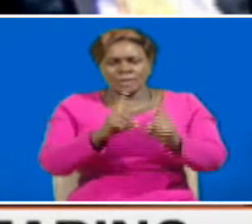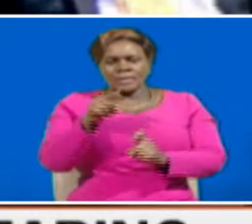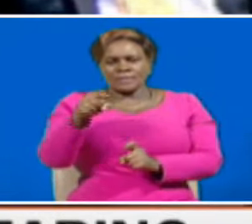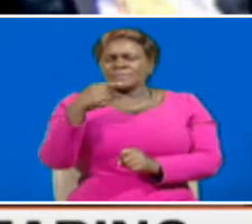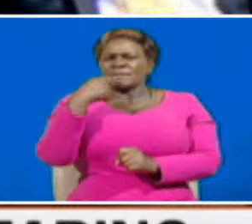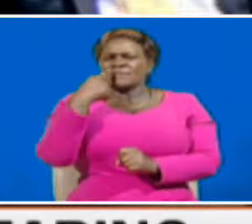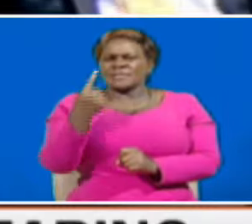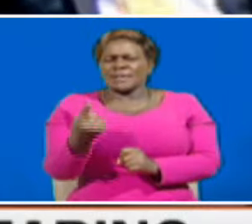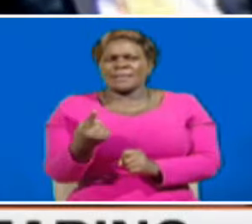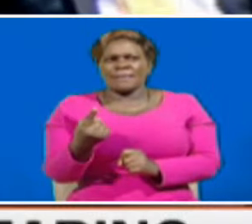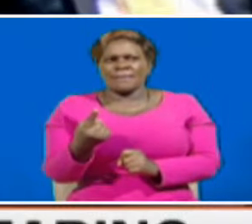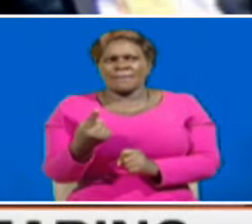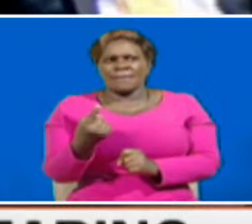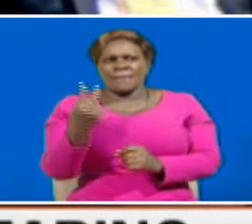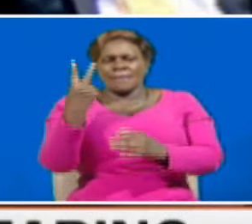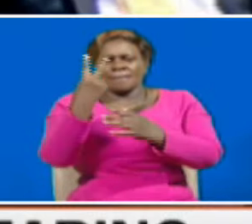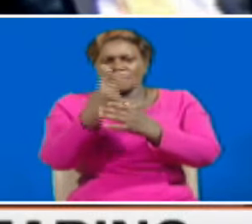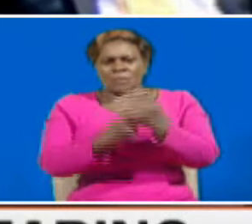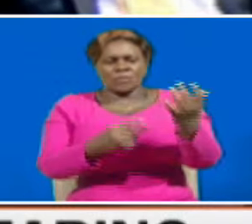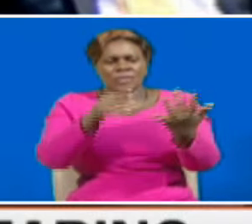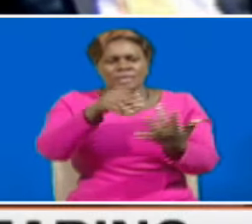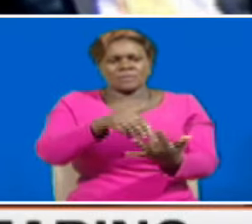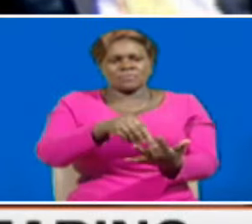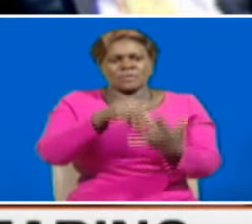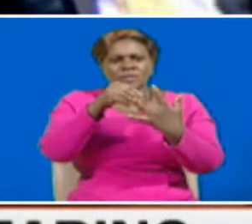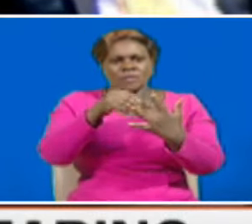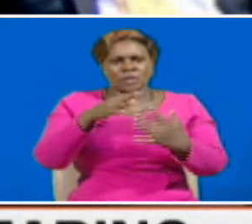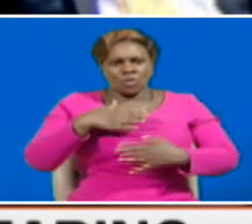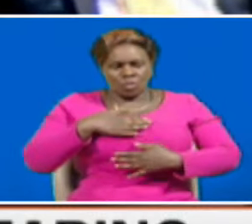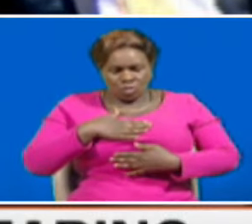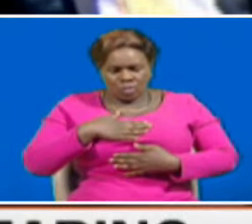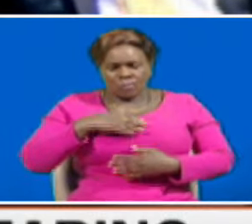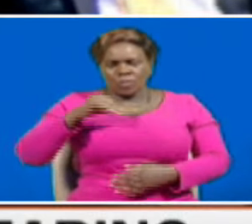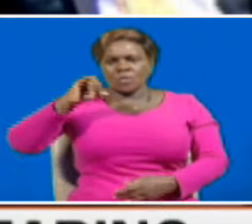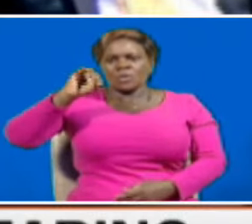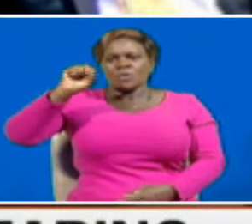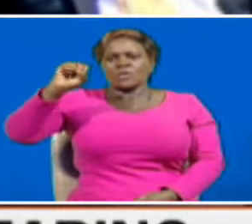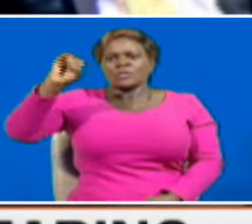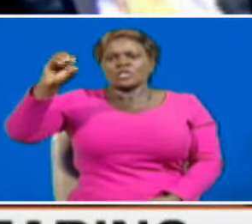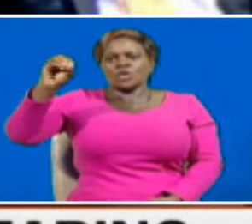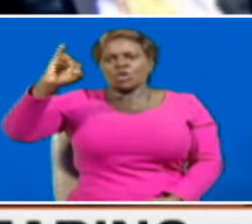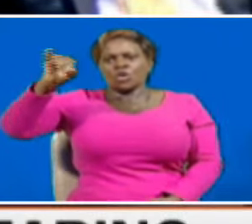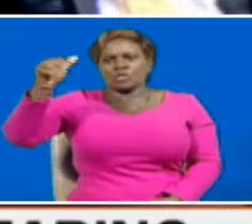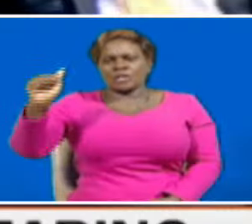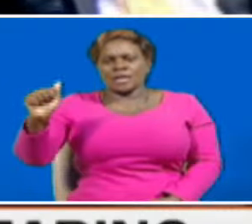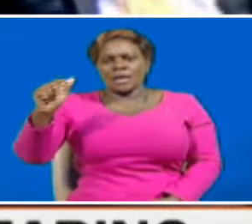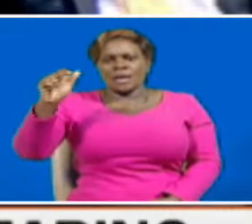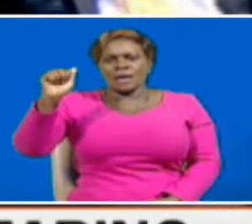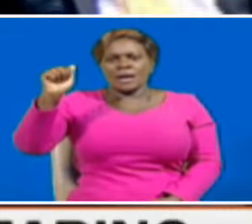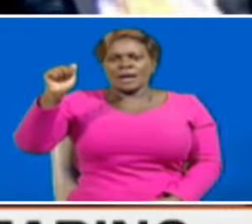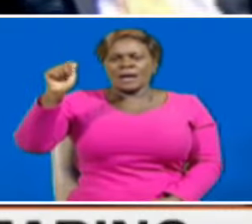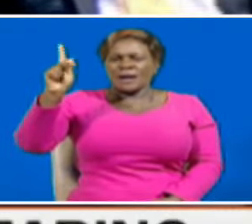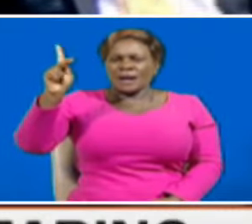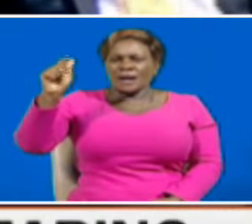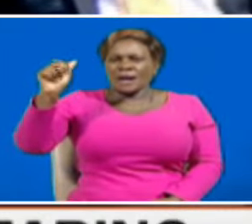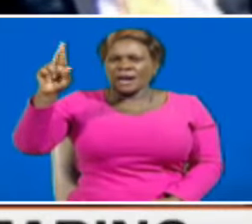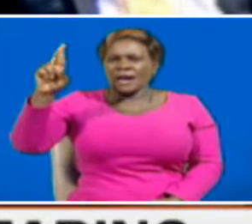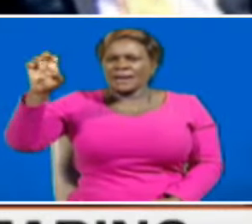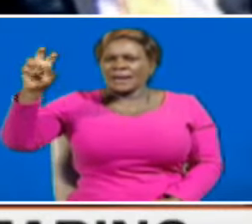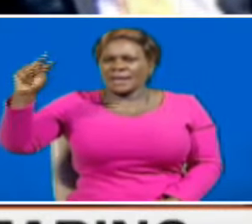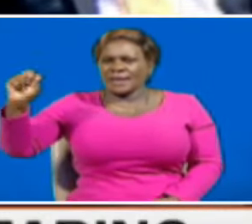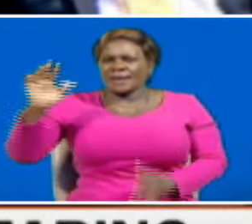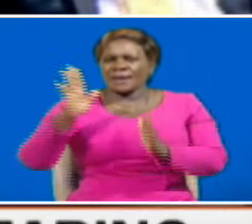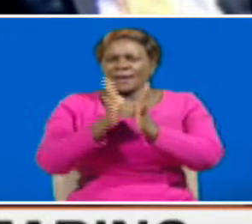to appoint both, especially Honorable Sioja, Honorable Karen Magara,